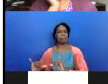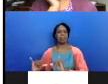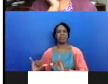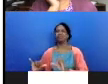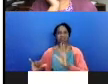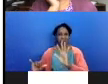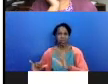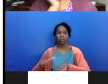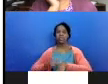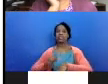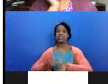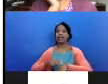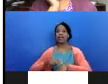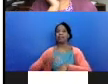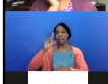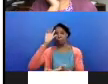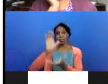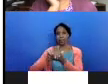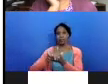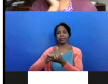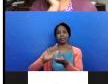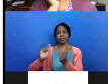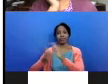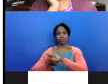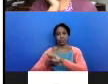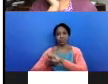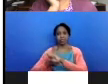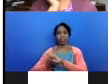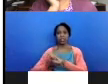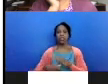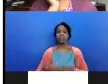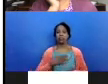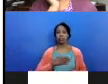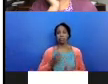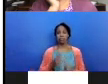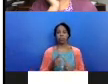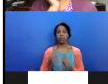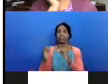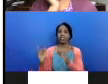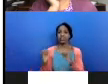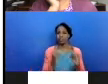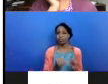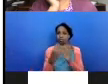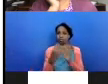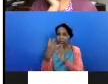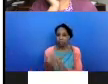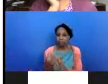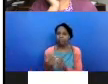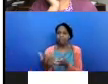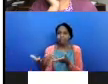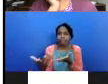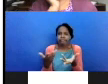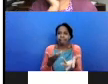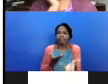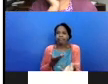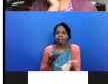just not always indicated, So I want to meet with a guy individually. I can have very powerful, effective conversations with individual men.